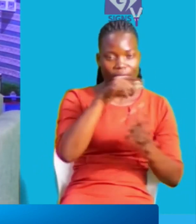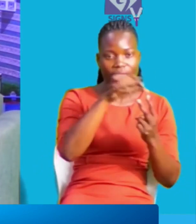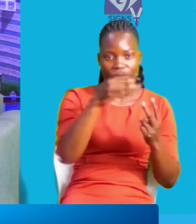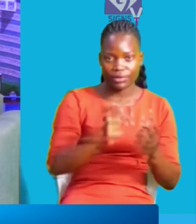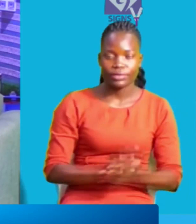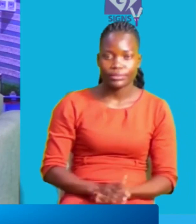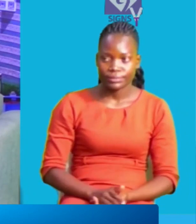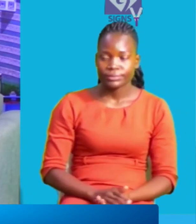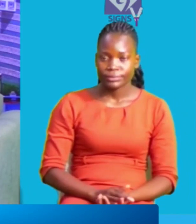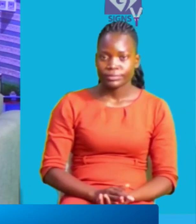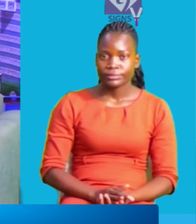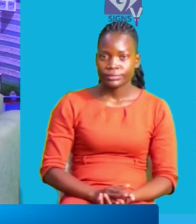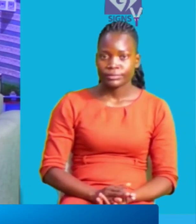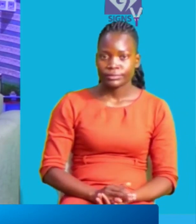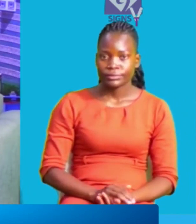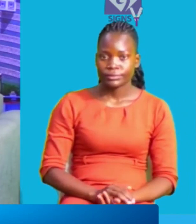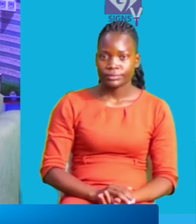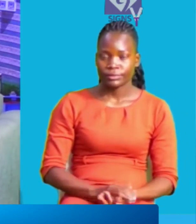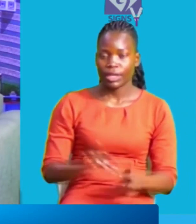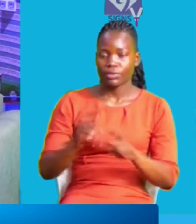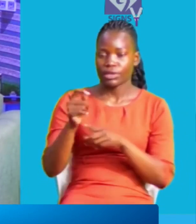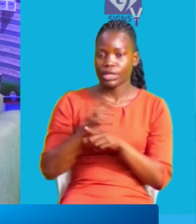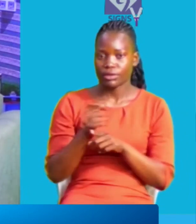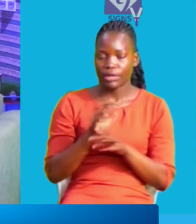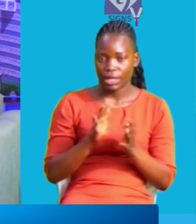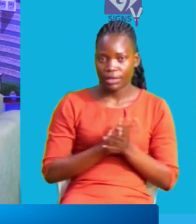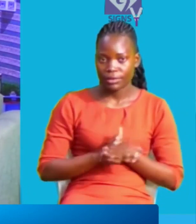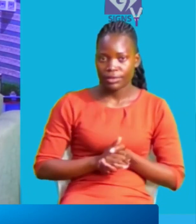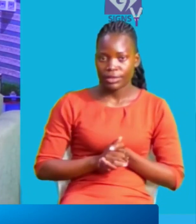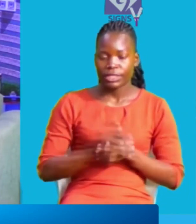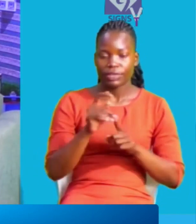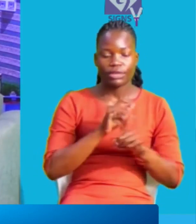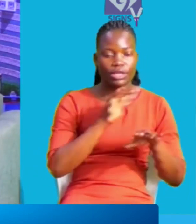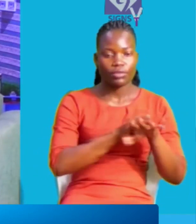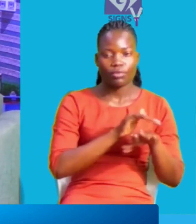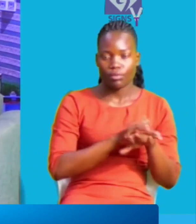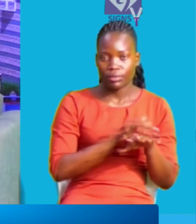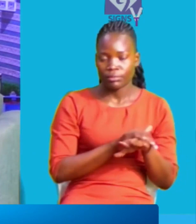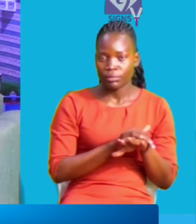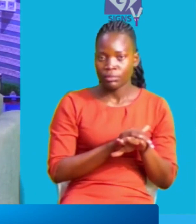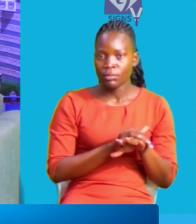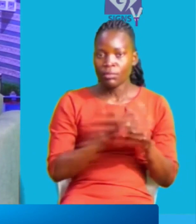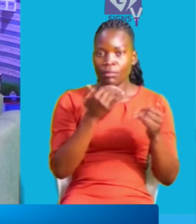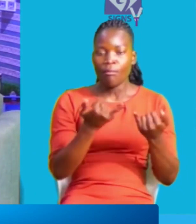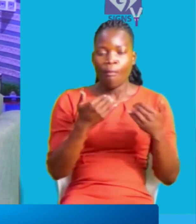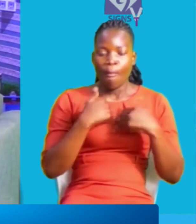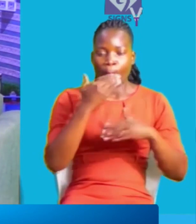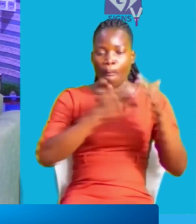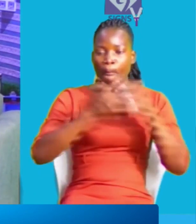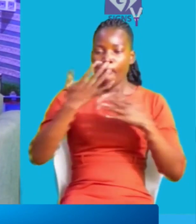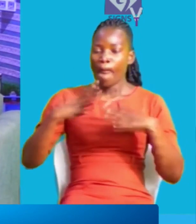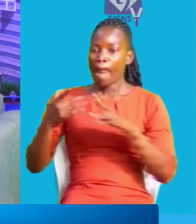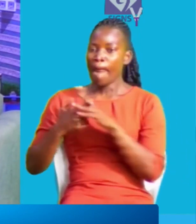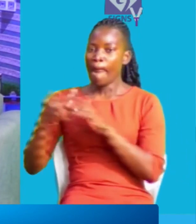wenyewe wanafaa recruit wapi? Recruit. Yeah. Yes. And the training, how does the training look like? The training is very good. Yes, now we